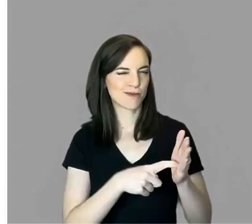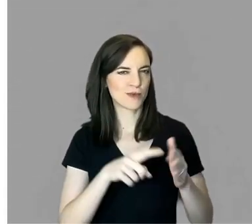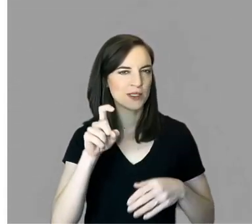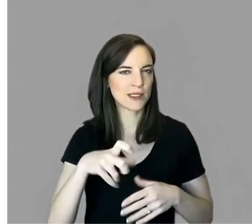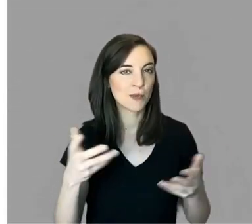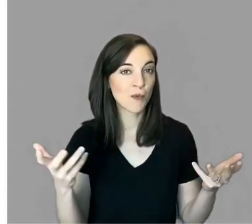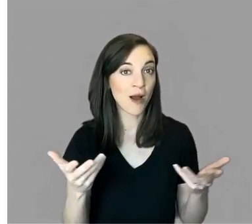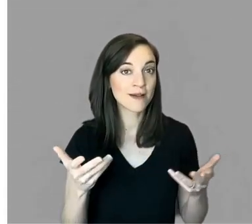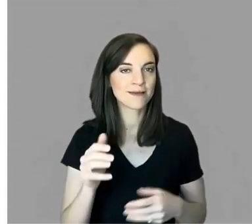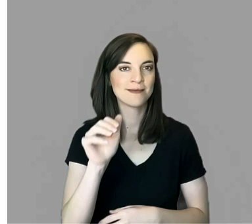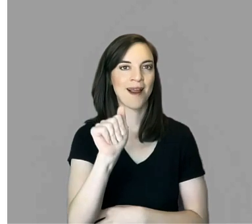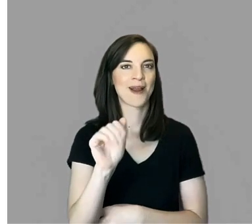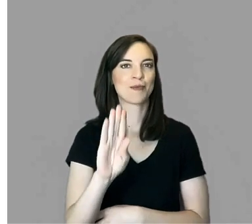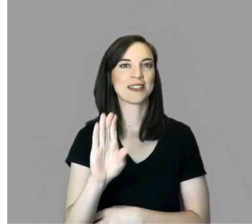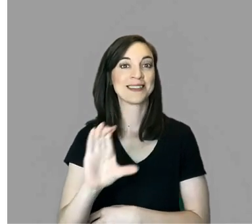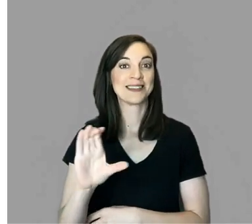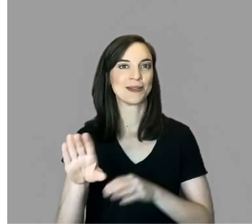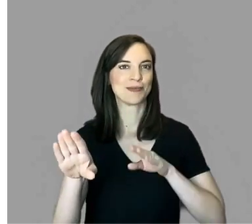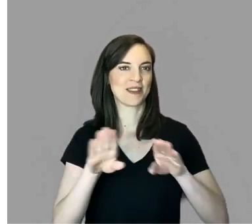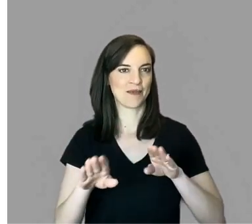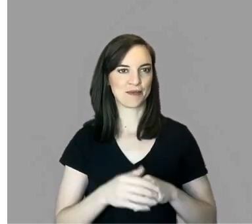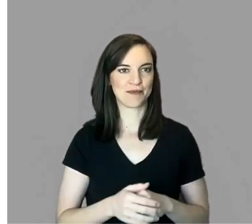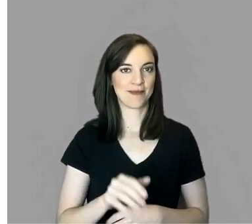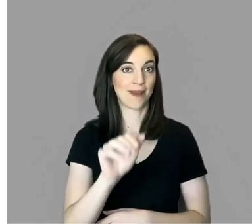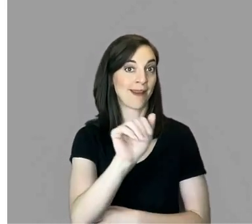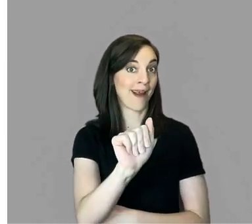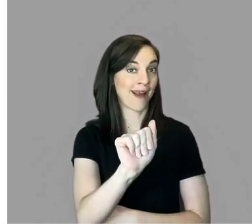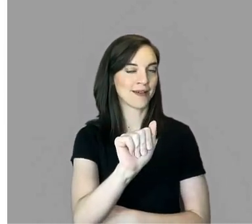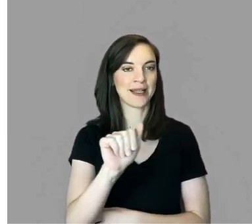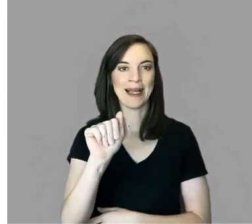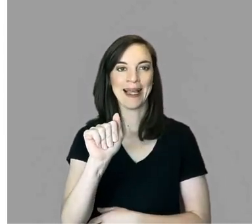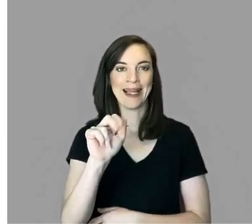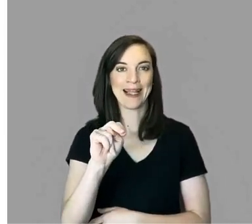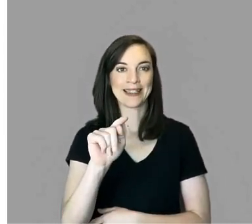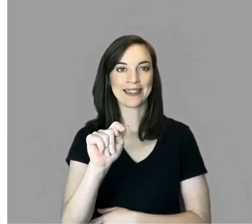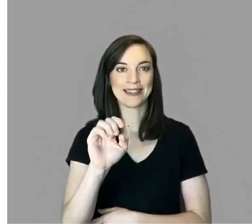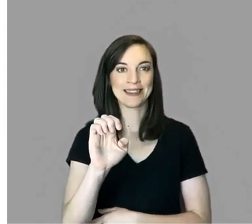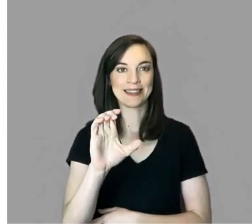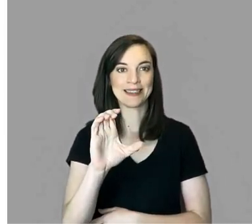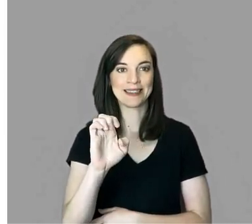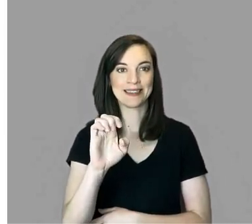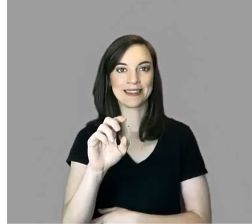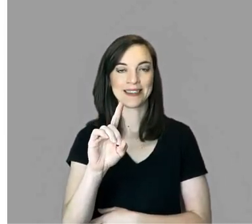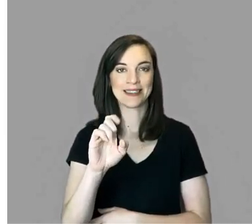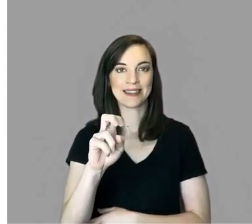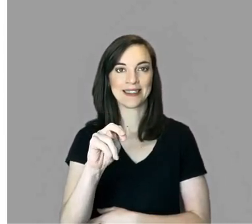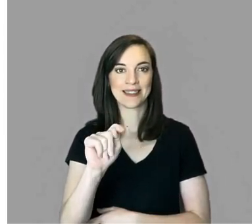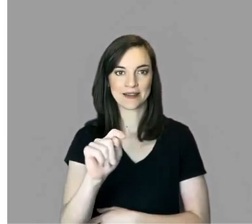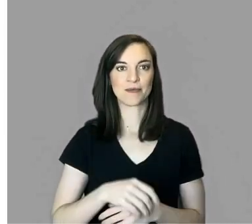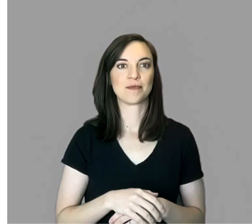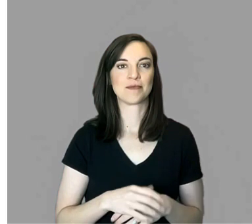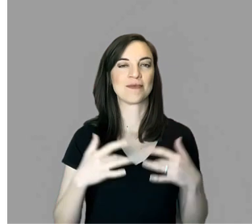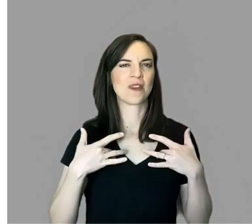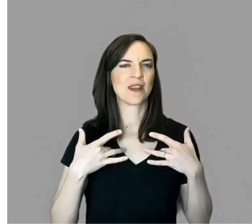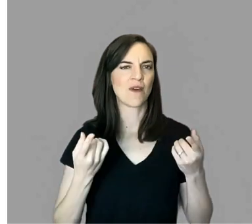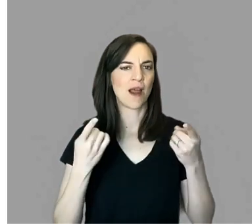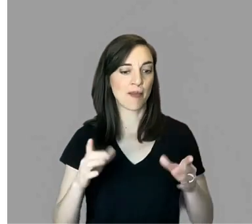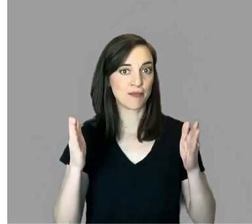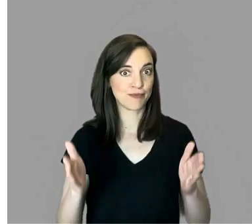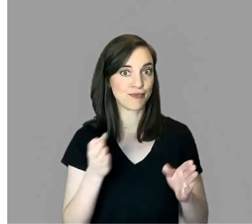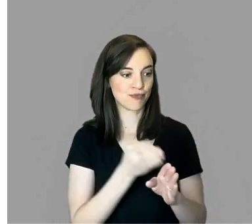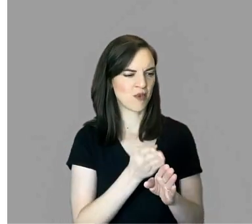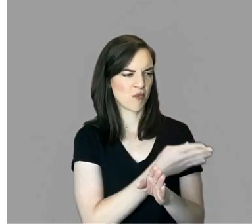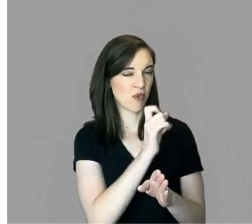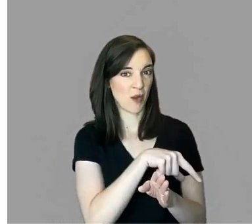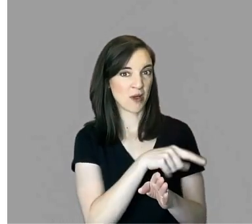In order to identify the problem, you must follow the ABCs of behavior. A. Antecedent. The antecedent is what